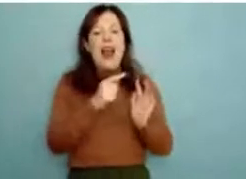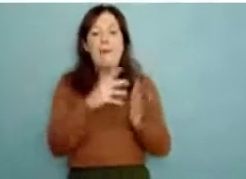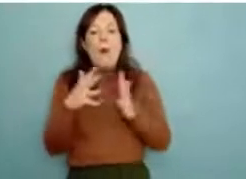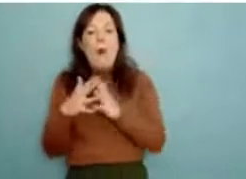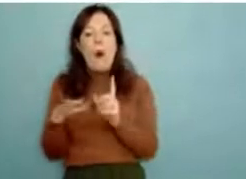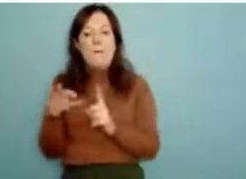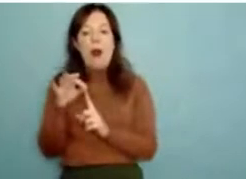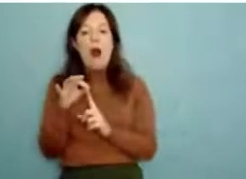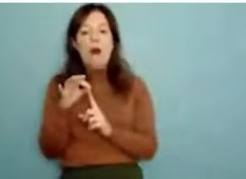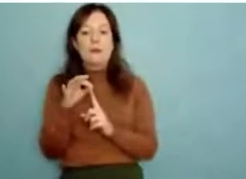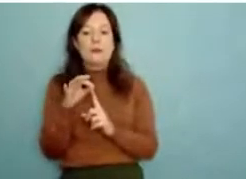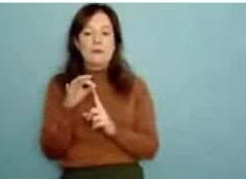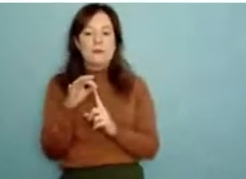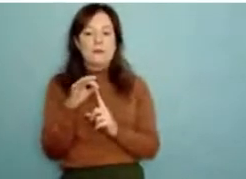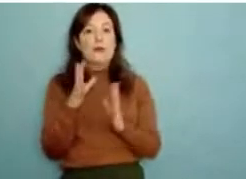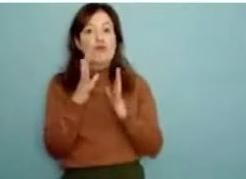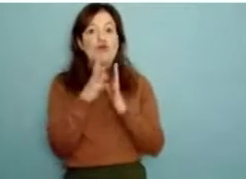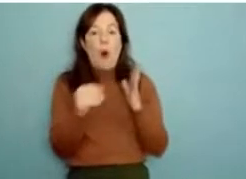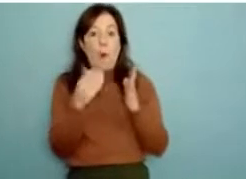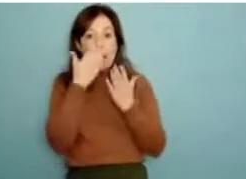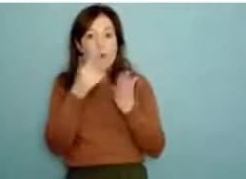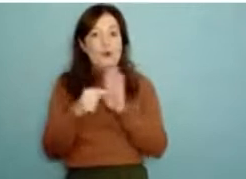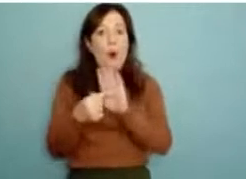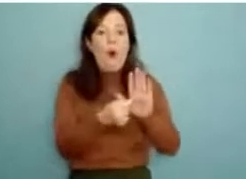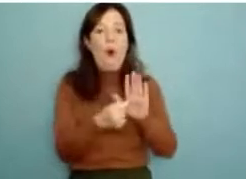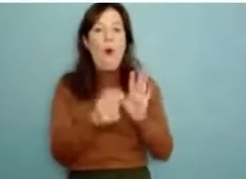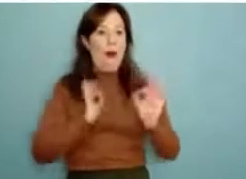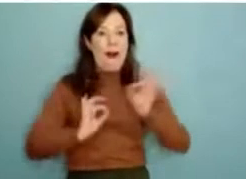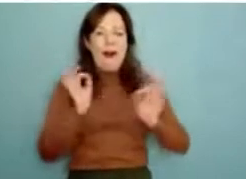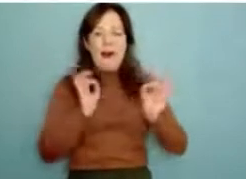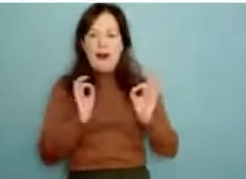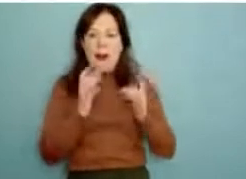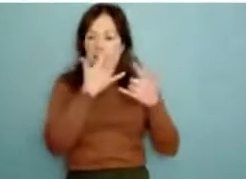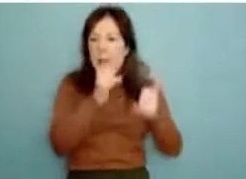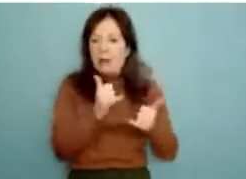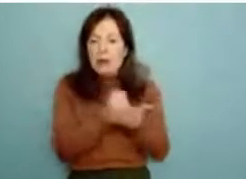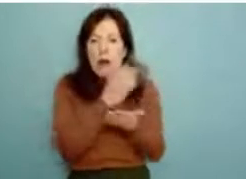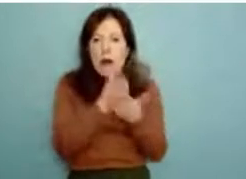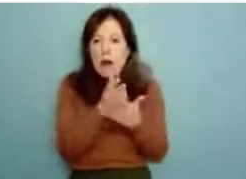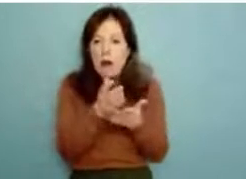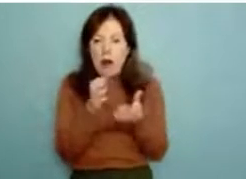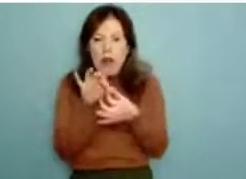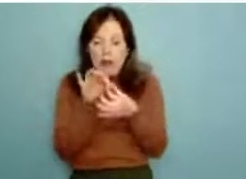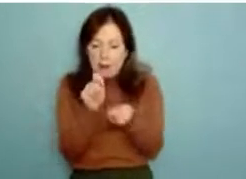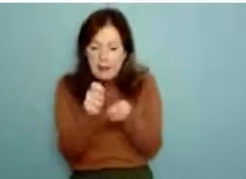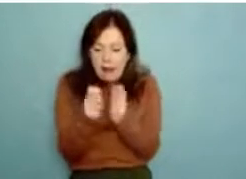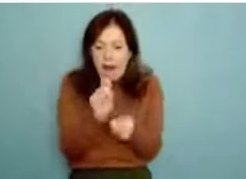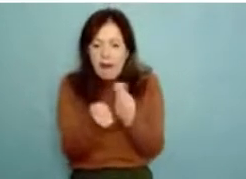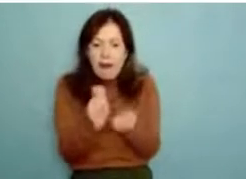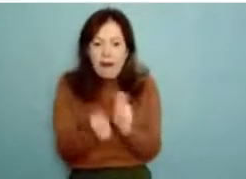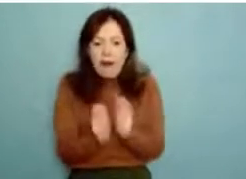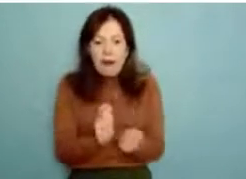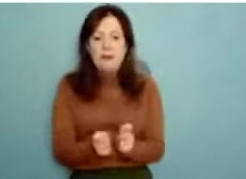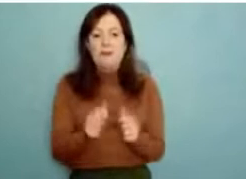with a fantastic role play how to use measures responsively to tailor therapy and improve outcomes. And Tim